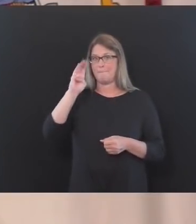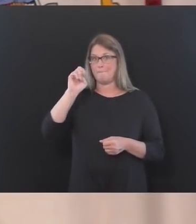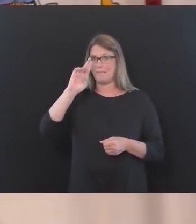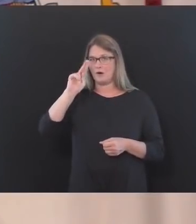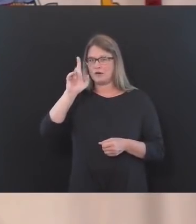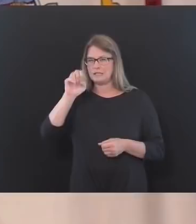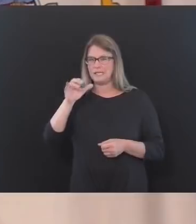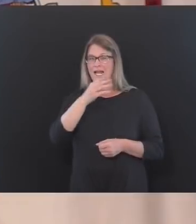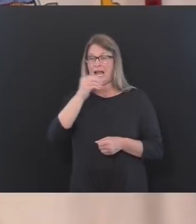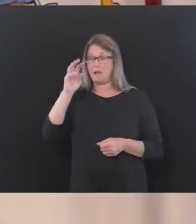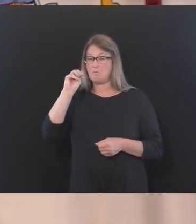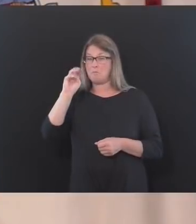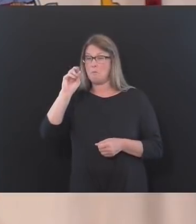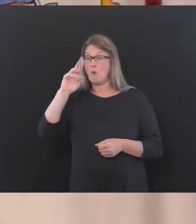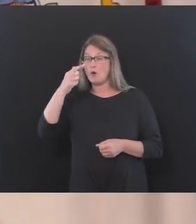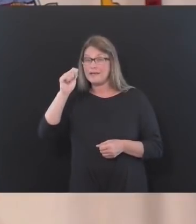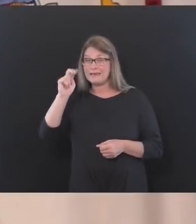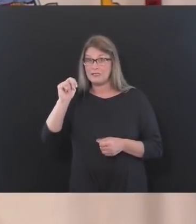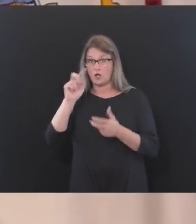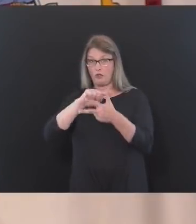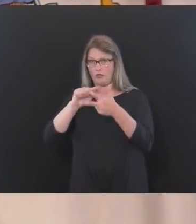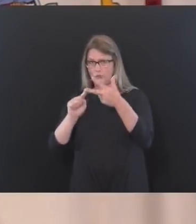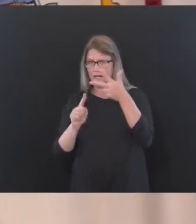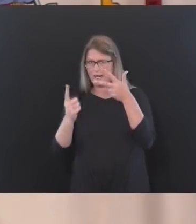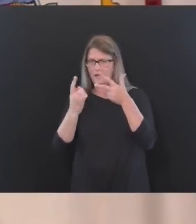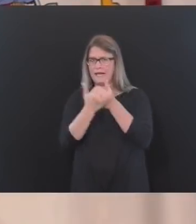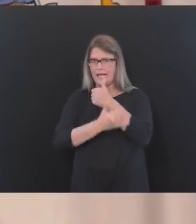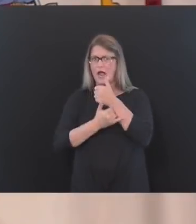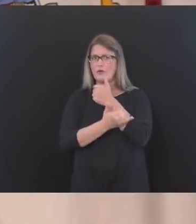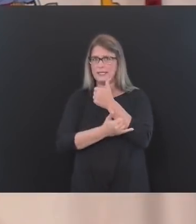and really asked to join those 2 counties.